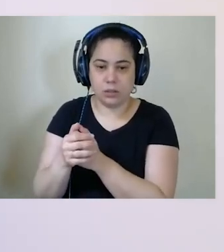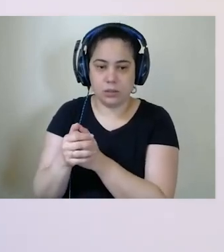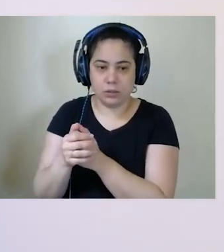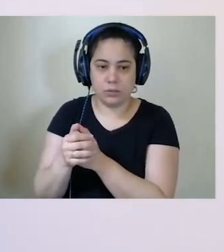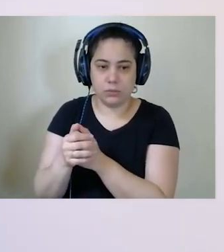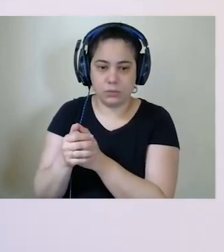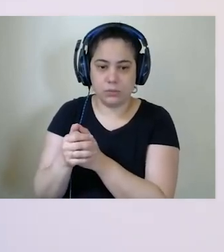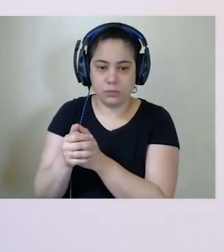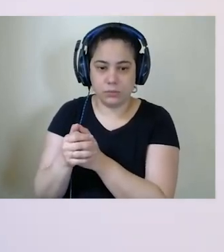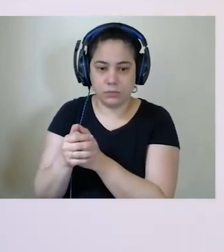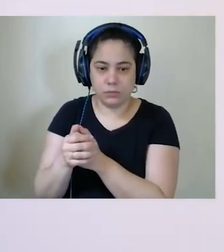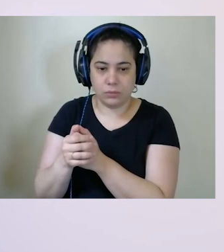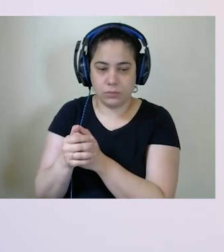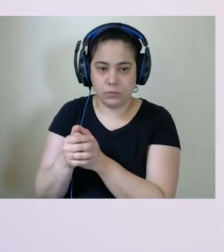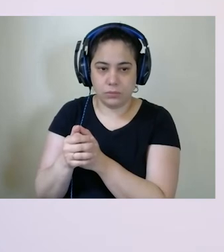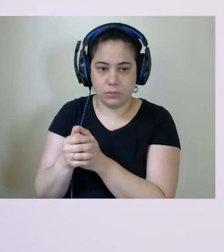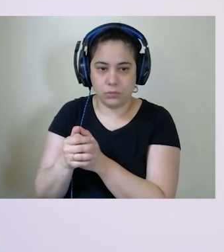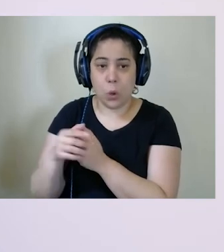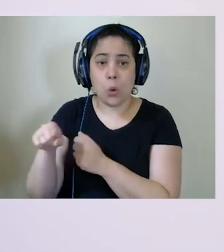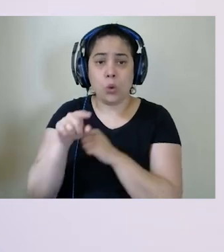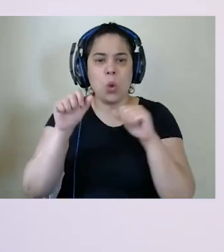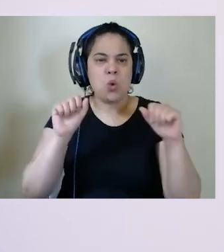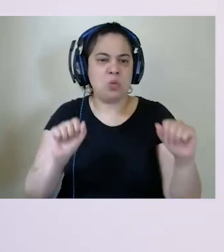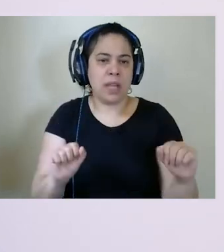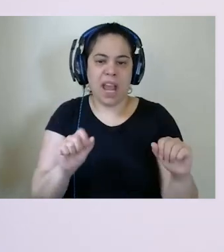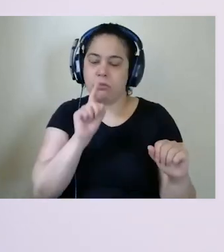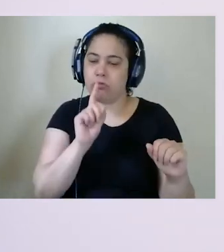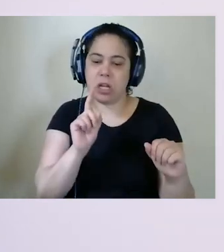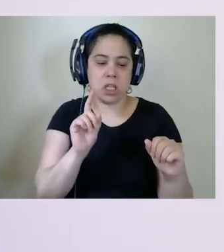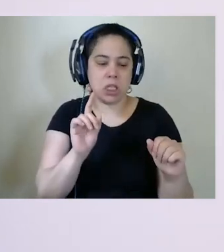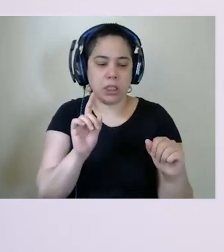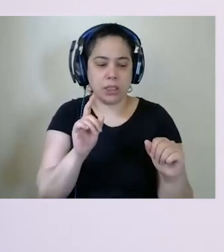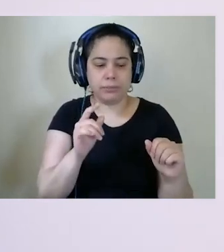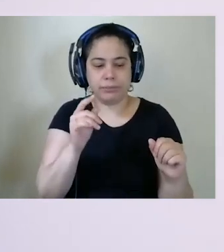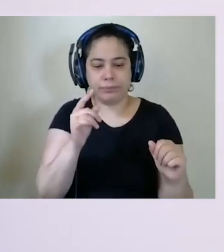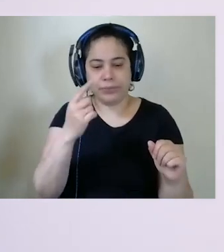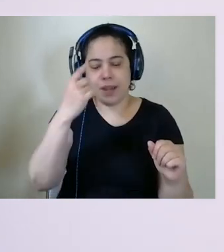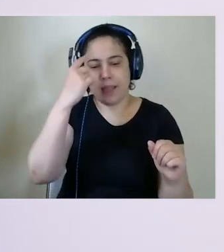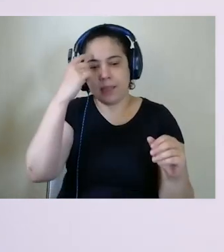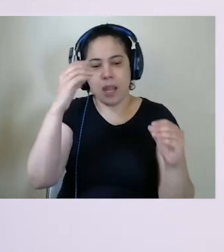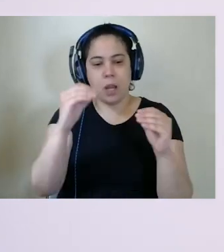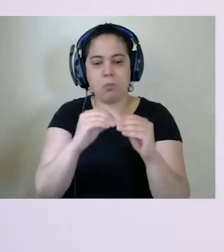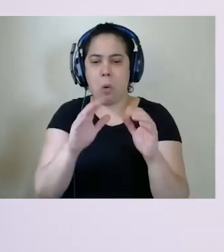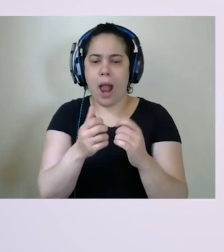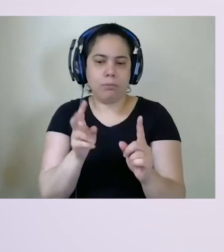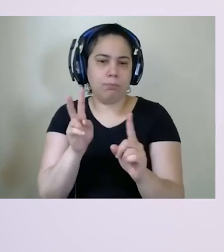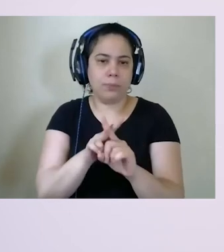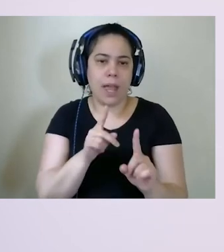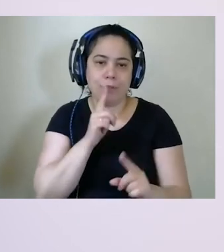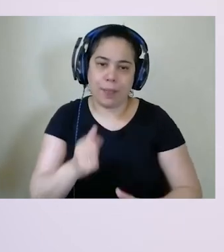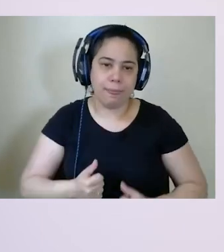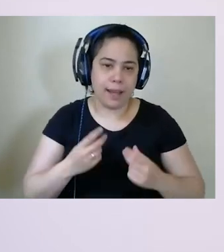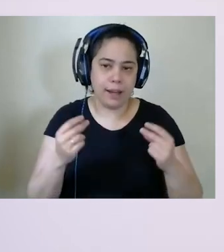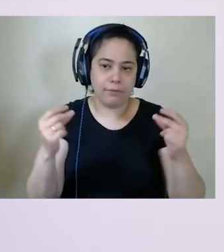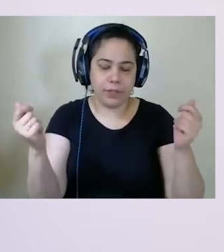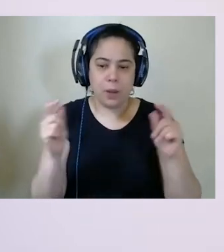You know, you can be just pragmatic about this and find protocols that help. But, you know, now you